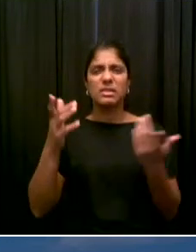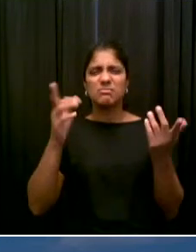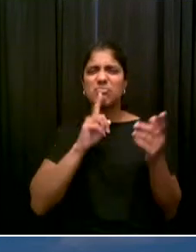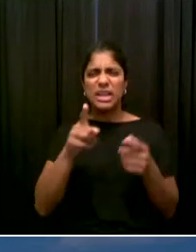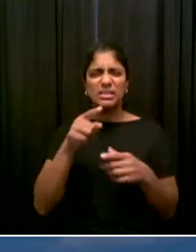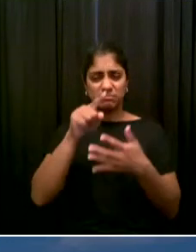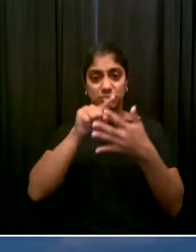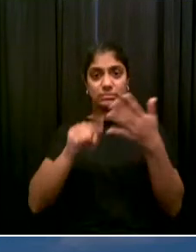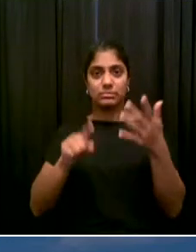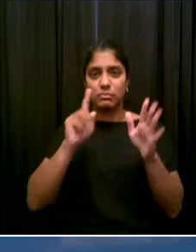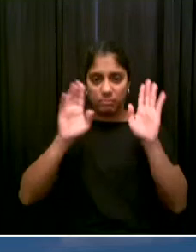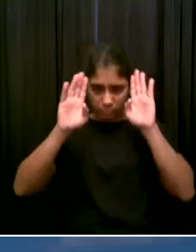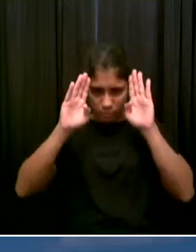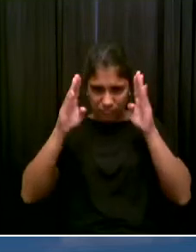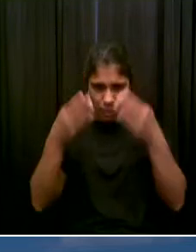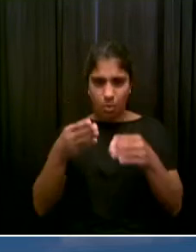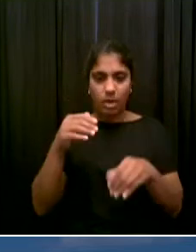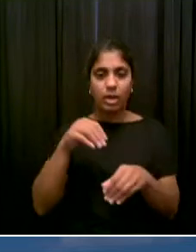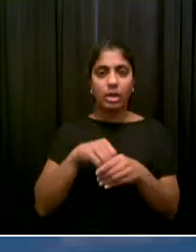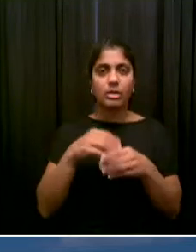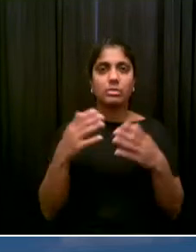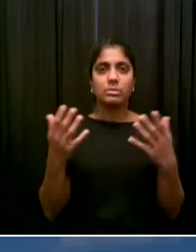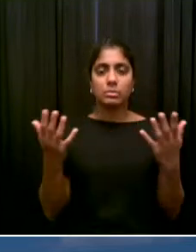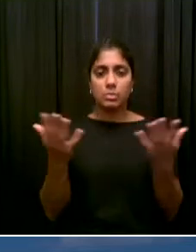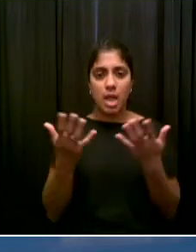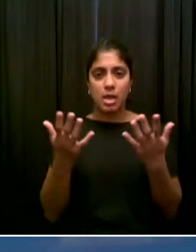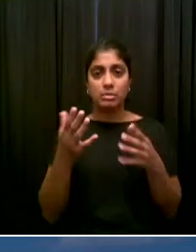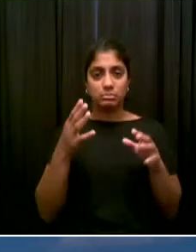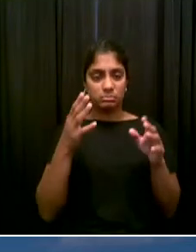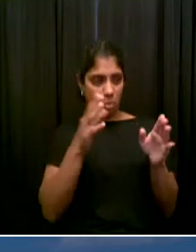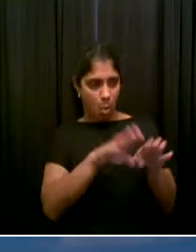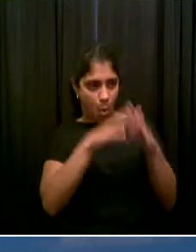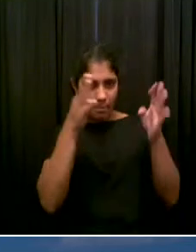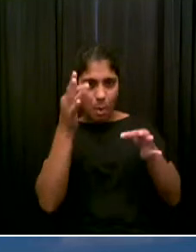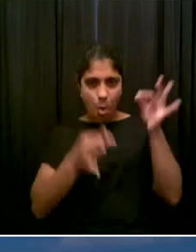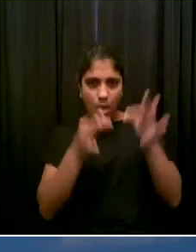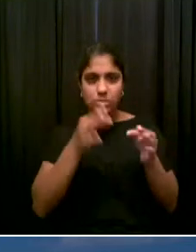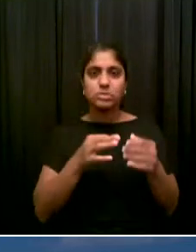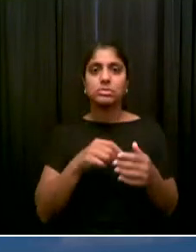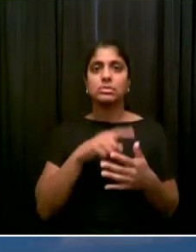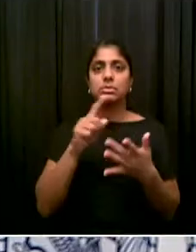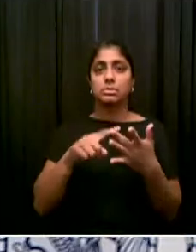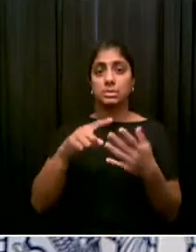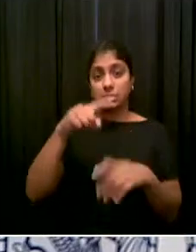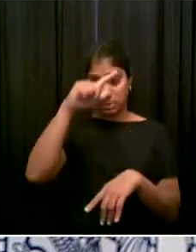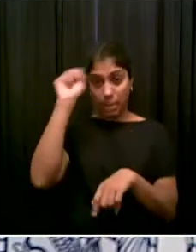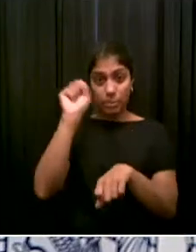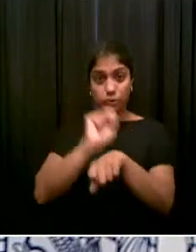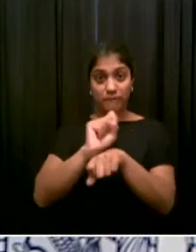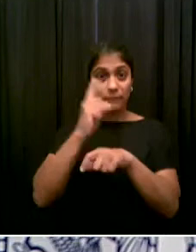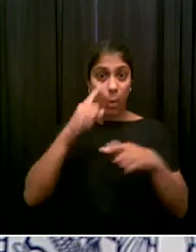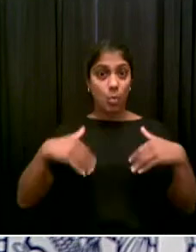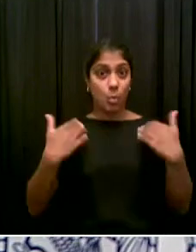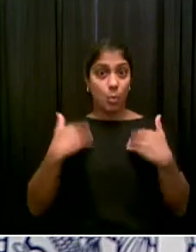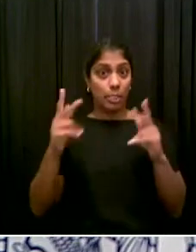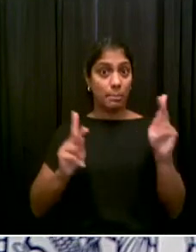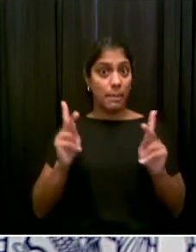policing, the things that have worked. Now, today, something momentous. Today, something long